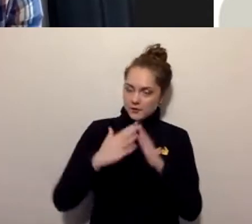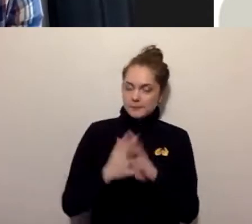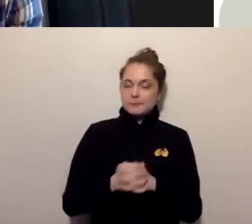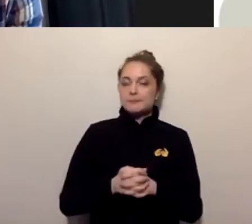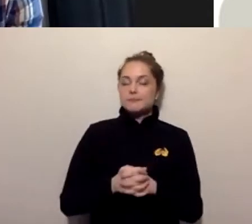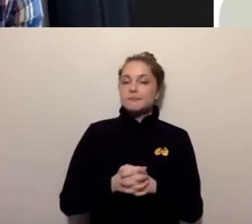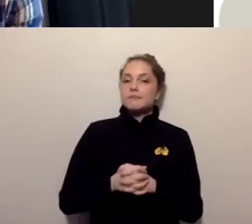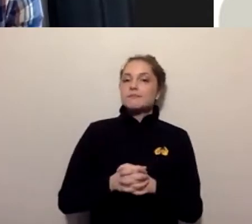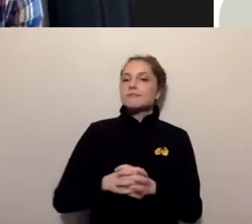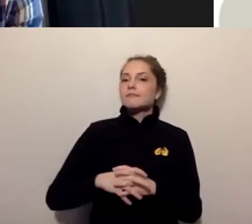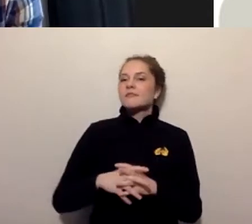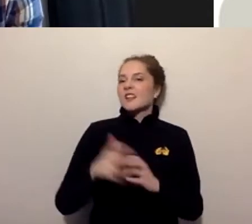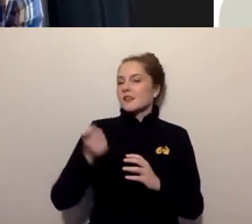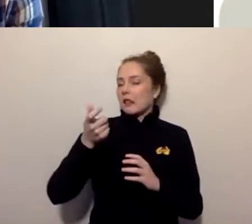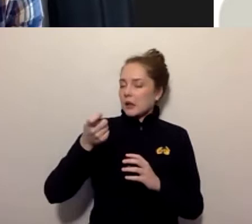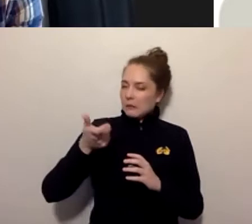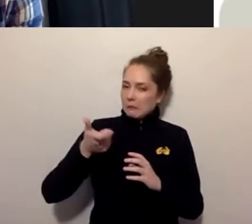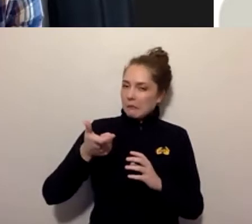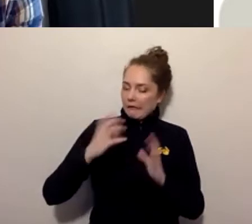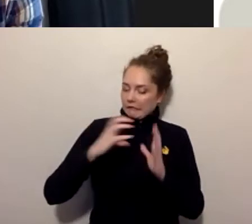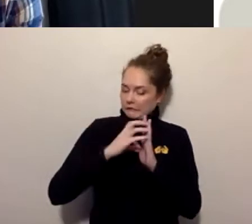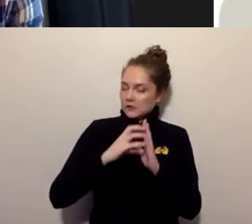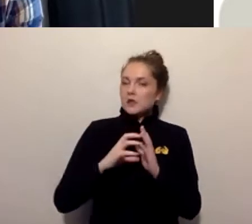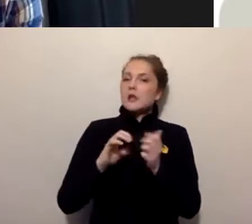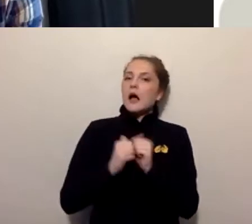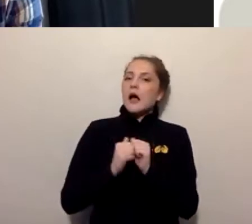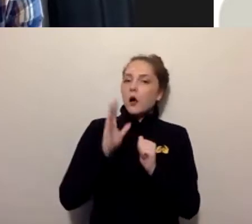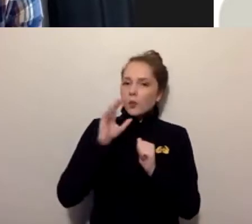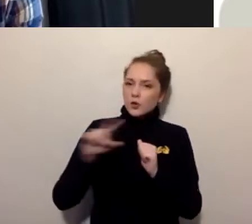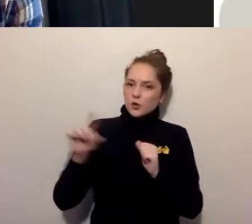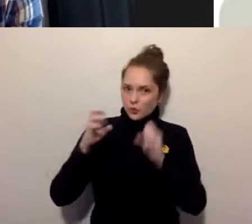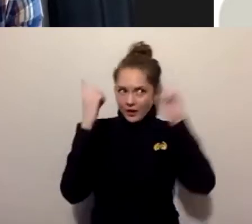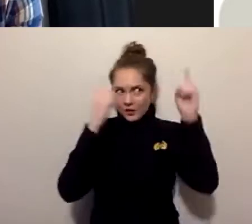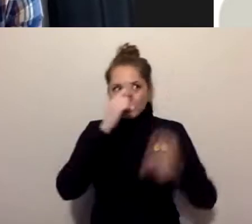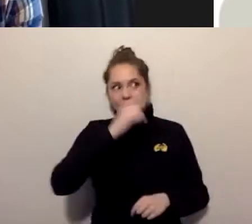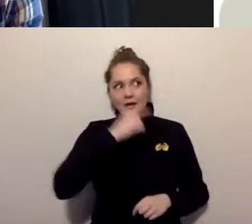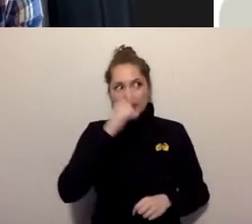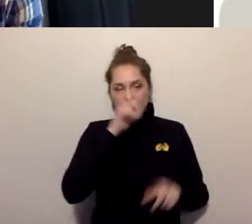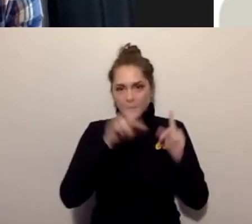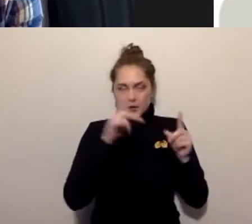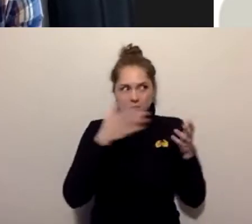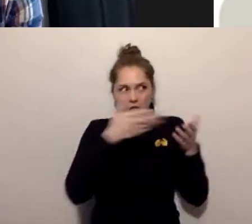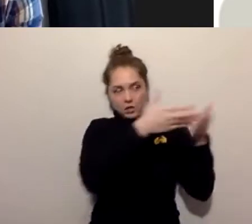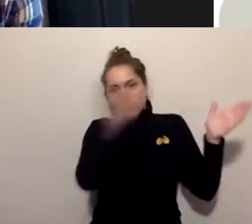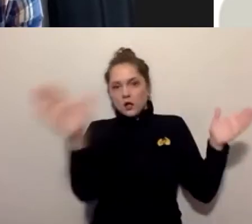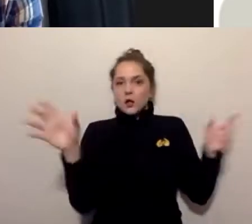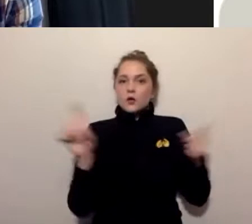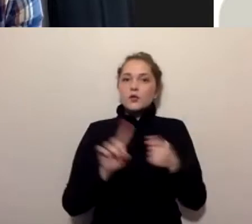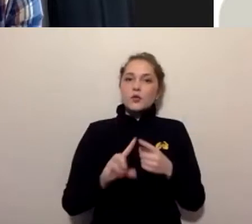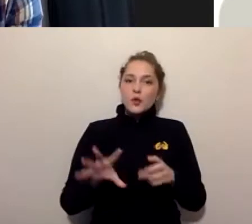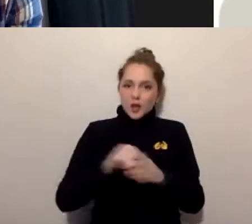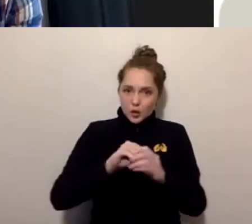And it's a little bit long. How are you going to educate the hearing community and general public to include clear,